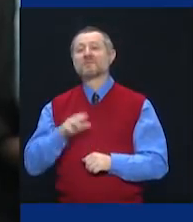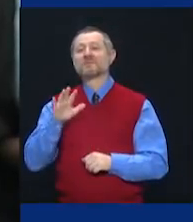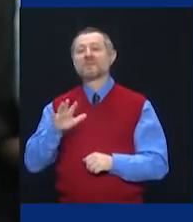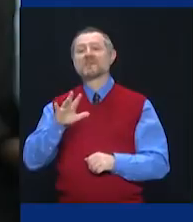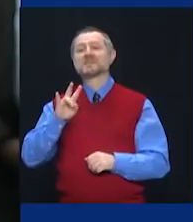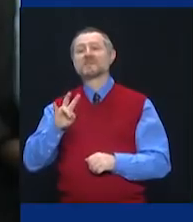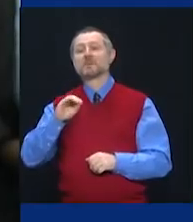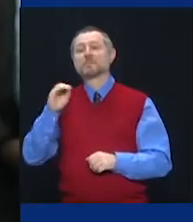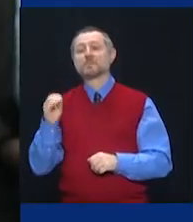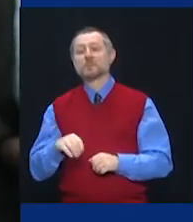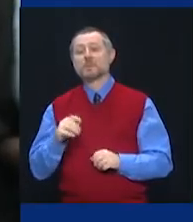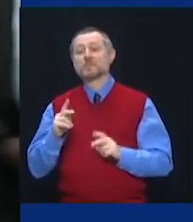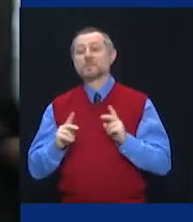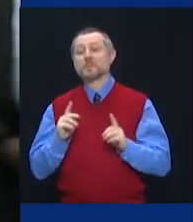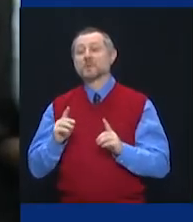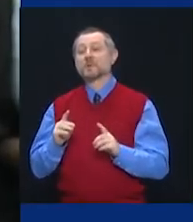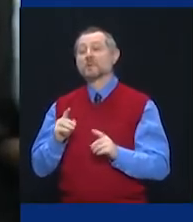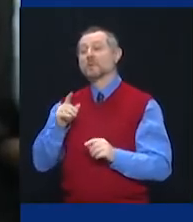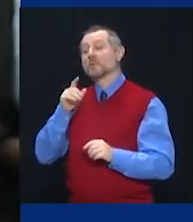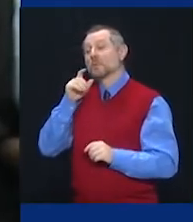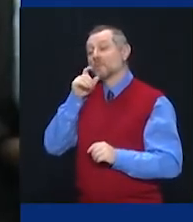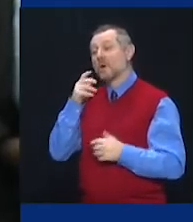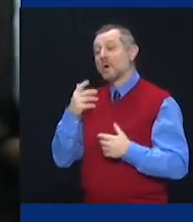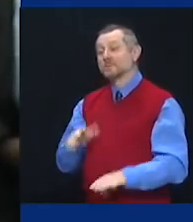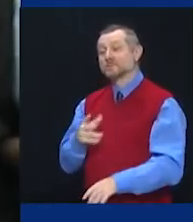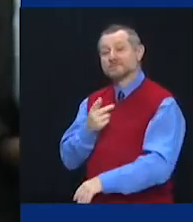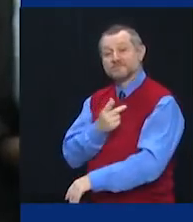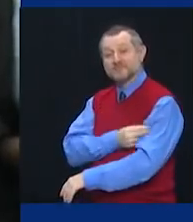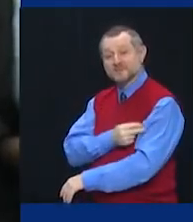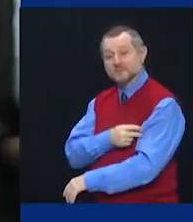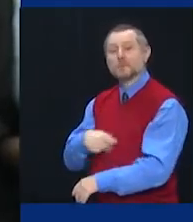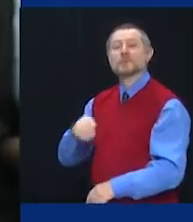57% of the people who have been vaccinated are white.